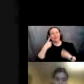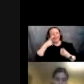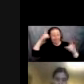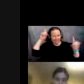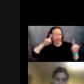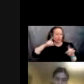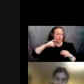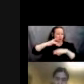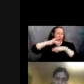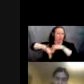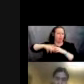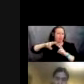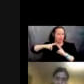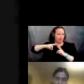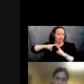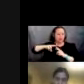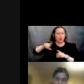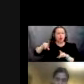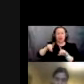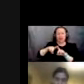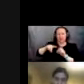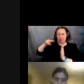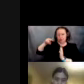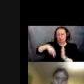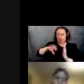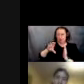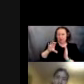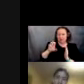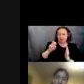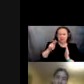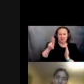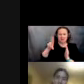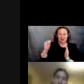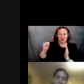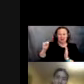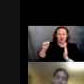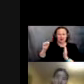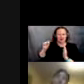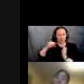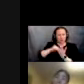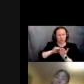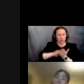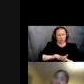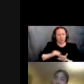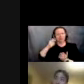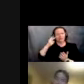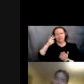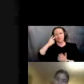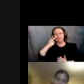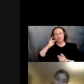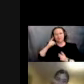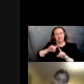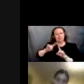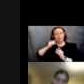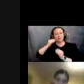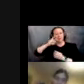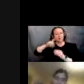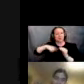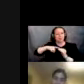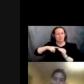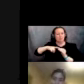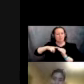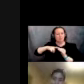census records, in the 1880 census of couples believed to be part Japanese